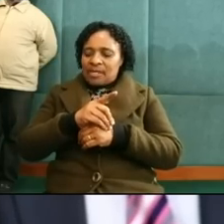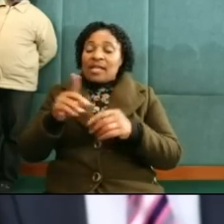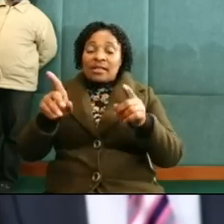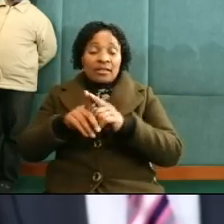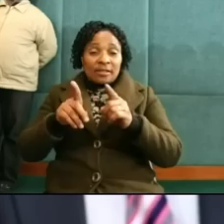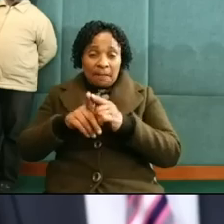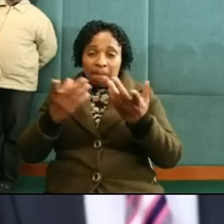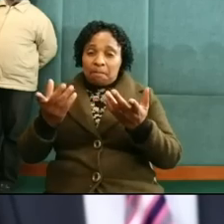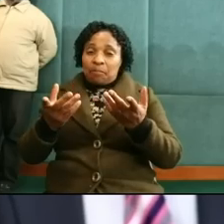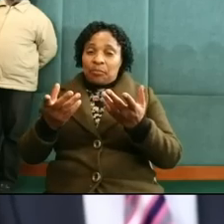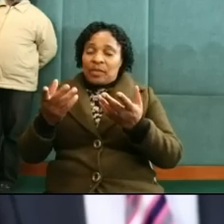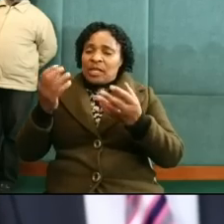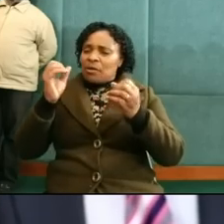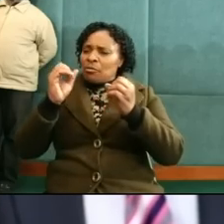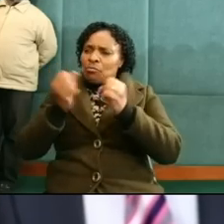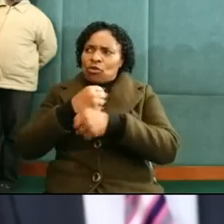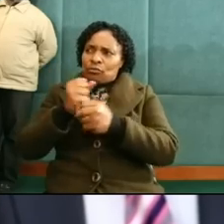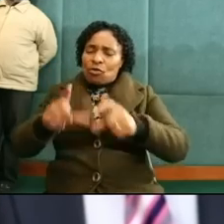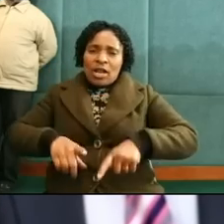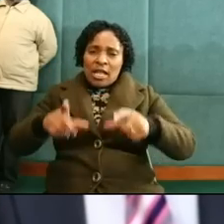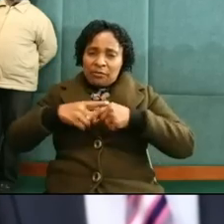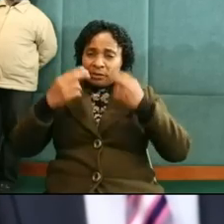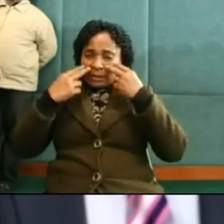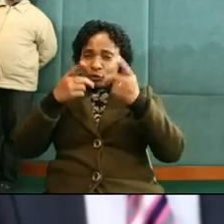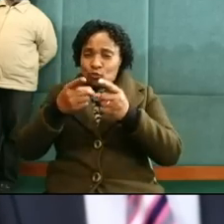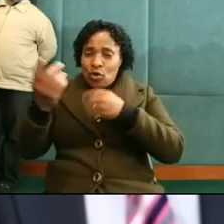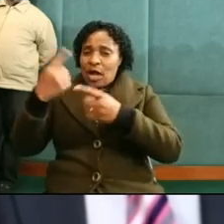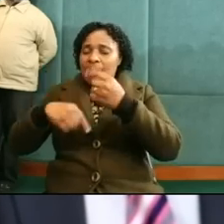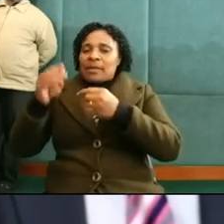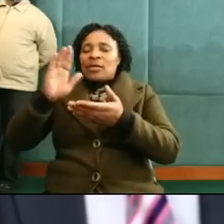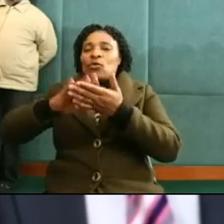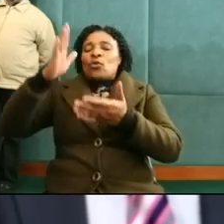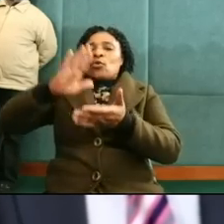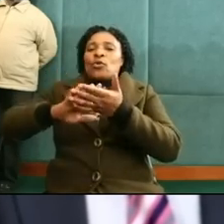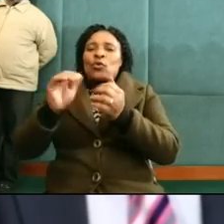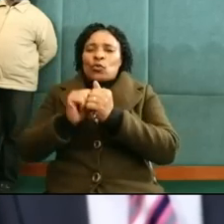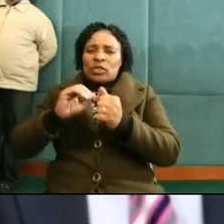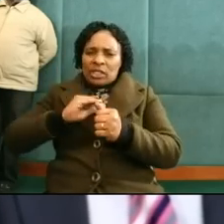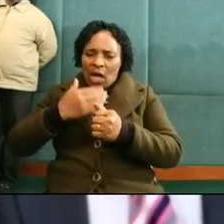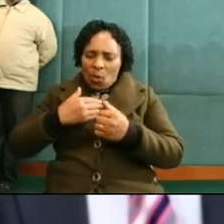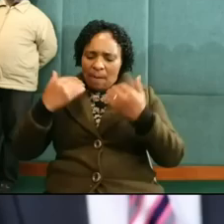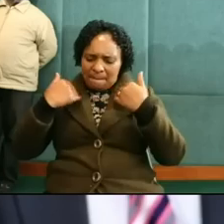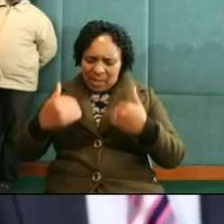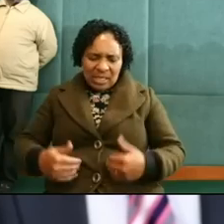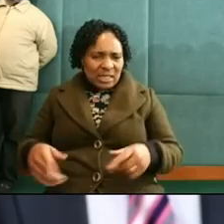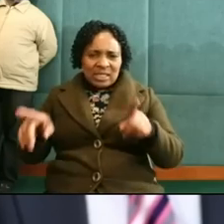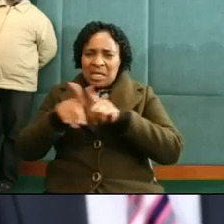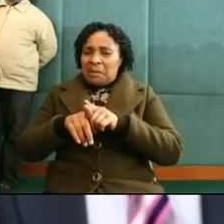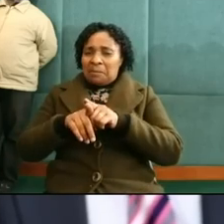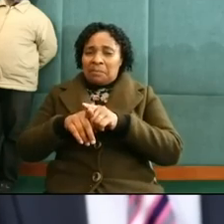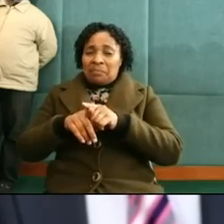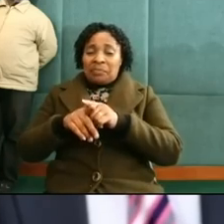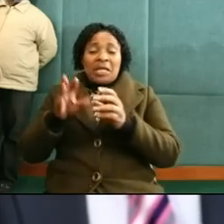if we may not live to see you come in glory with our being as it is, even